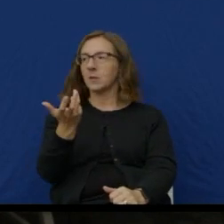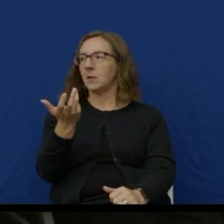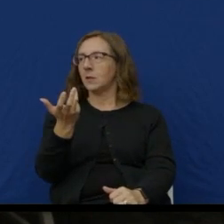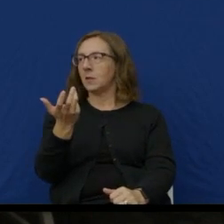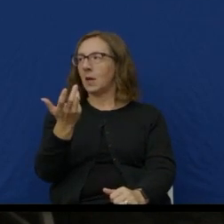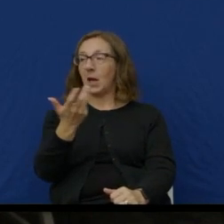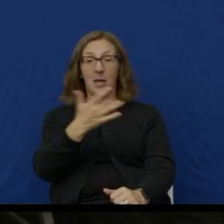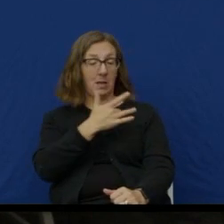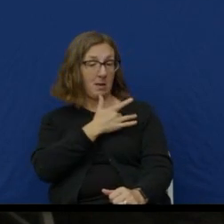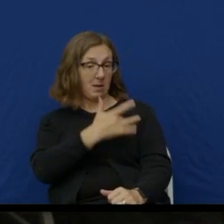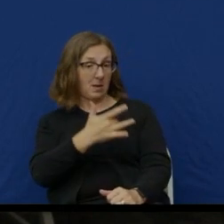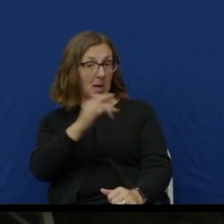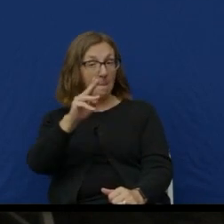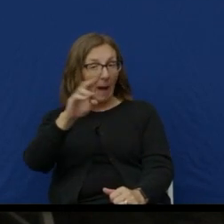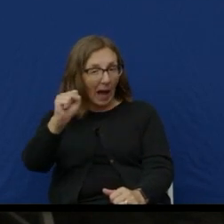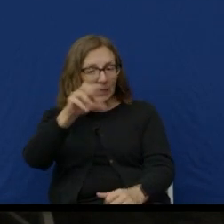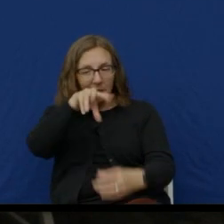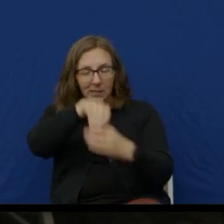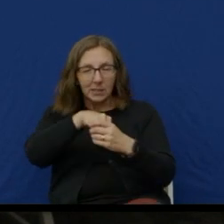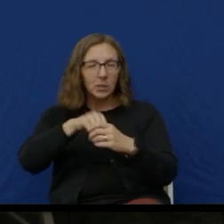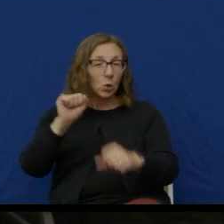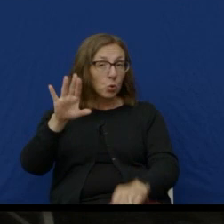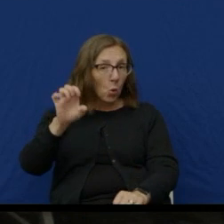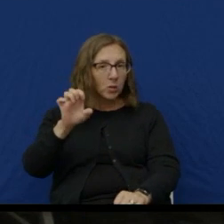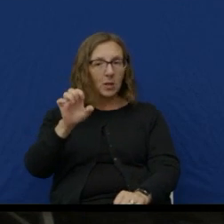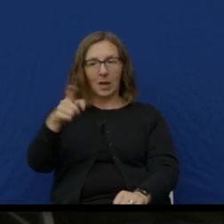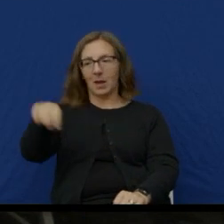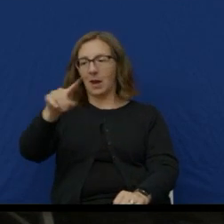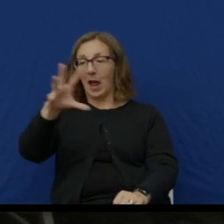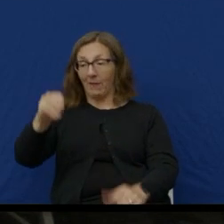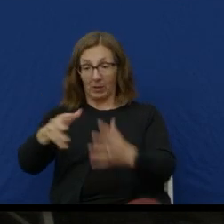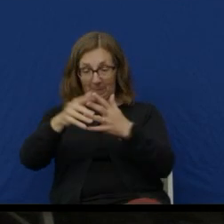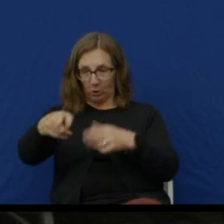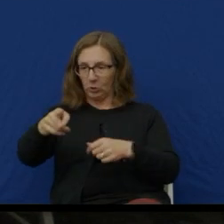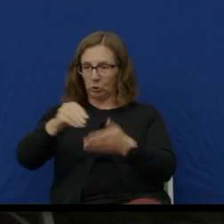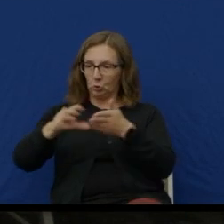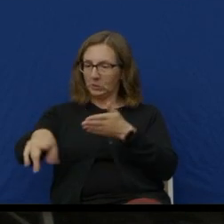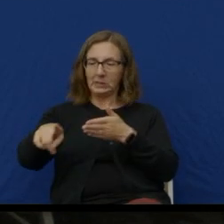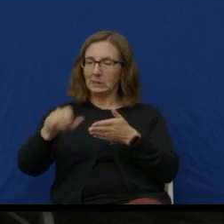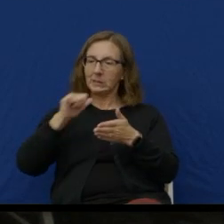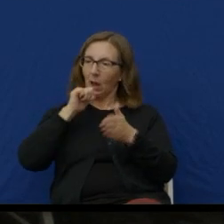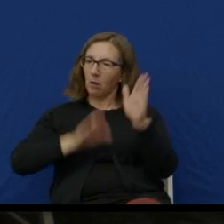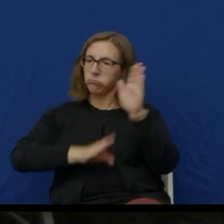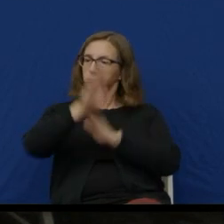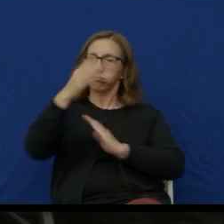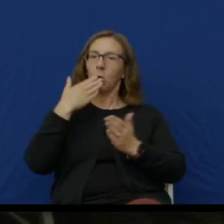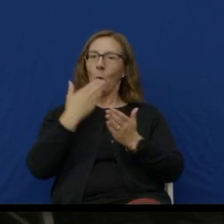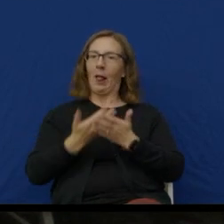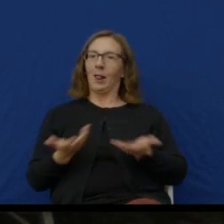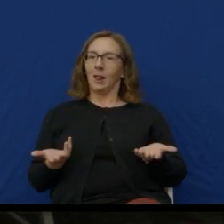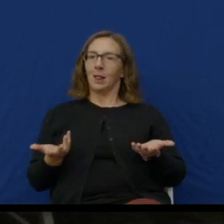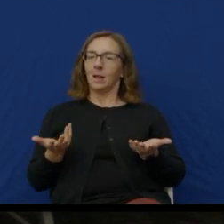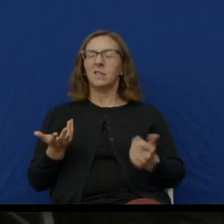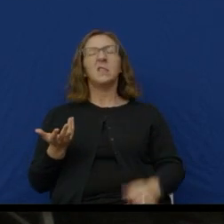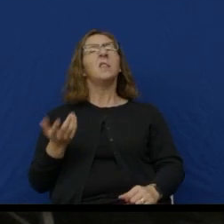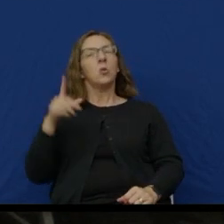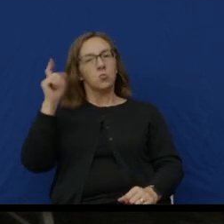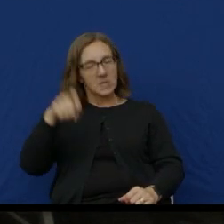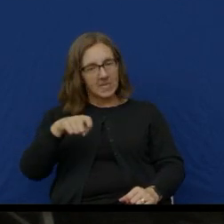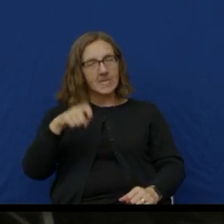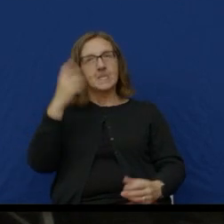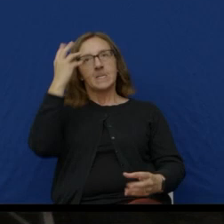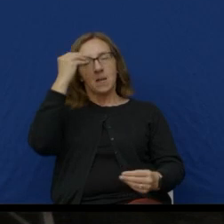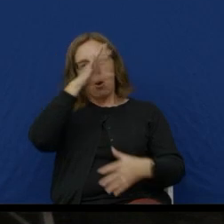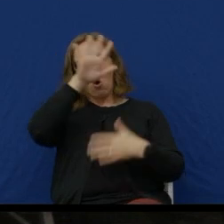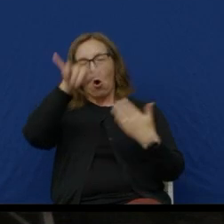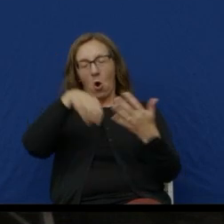bias of NAEP scores and African-American students not doing well in that testing. So we've got to look at all those things